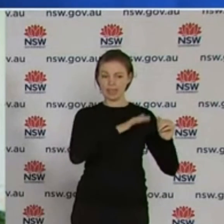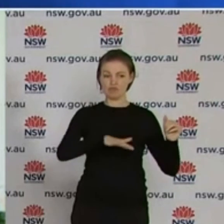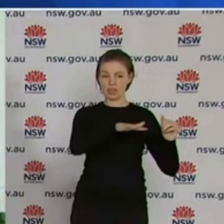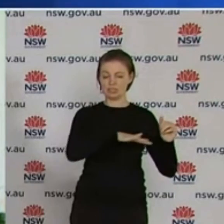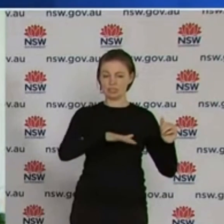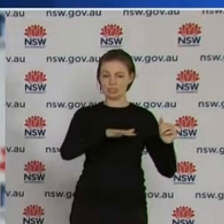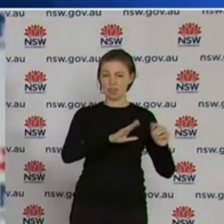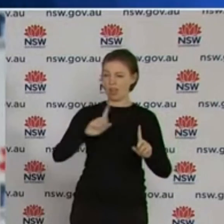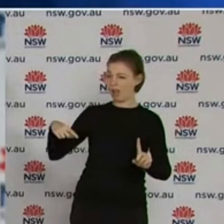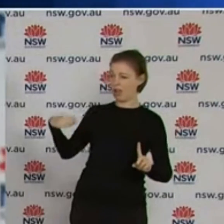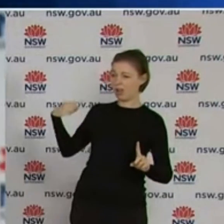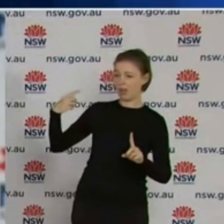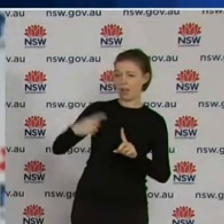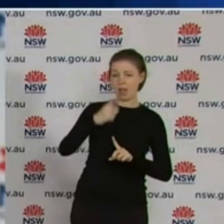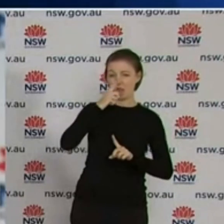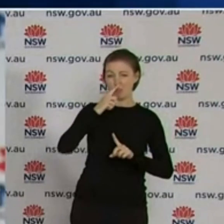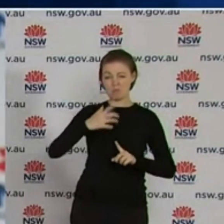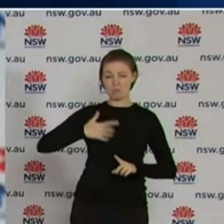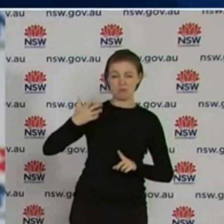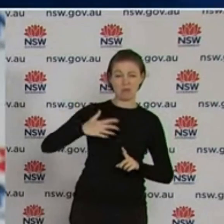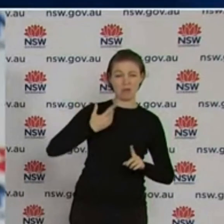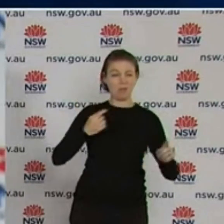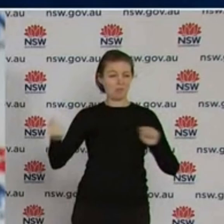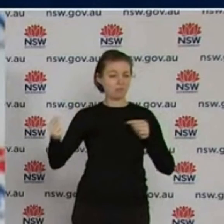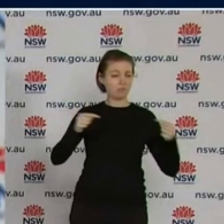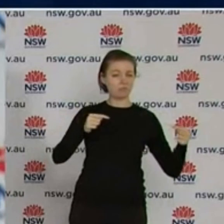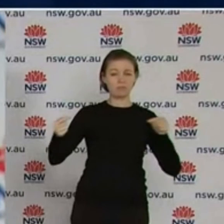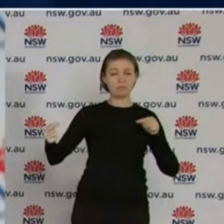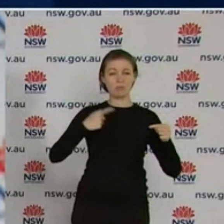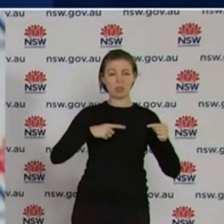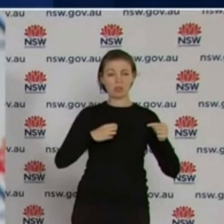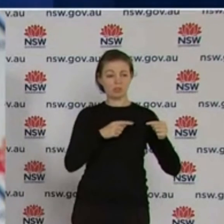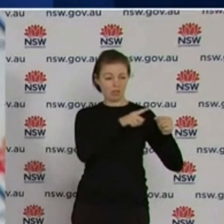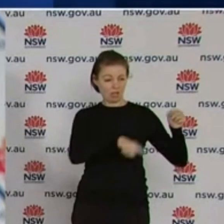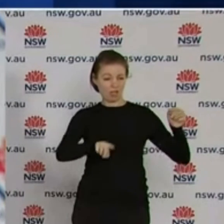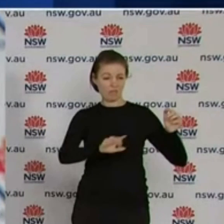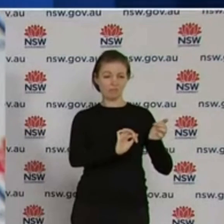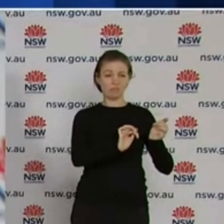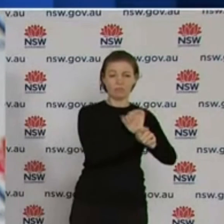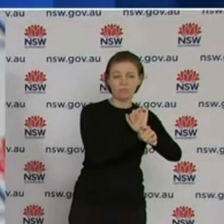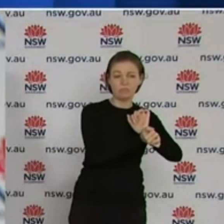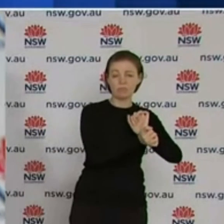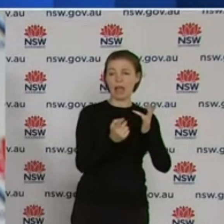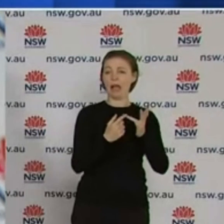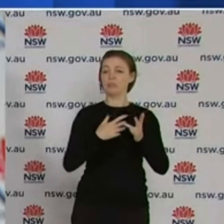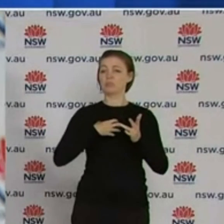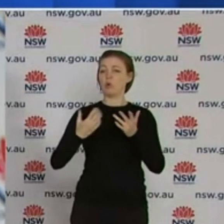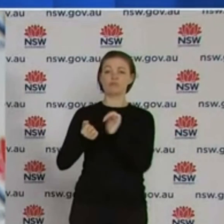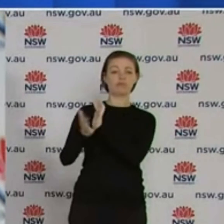and do you think it was worth it? Look, I absolutely stand by the approach it's taken, as difficult as it was,